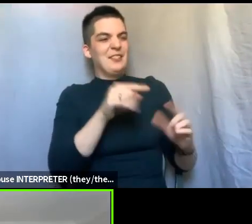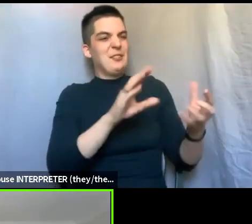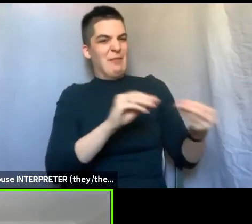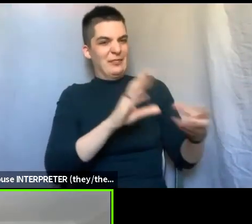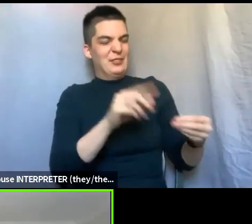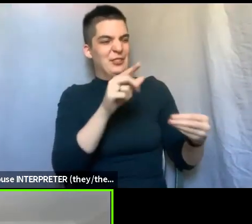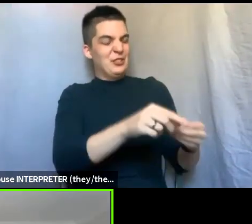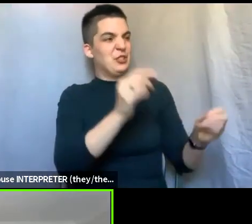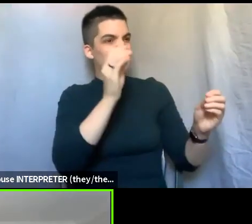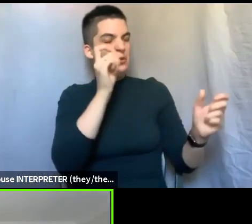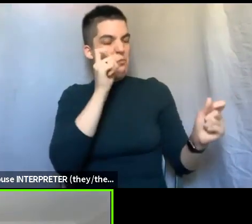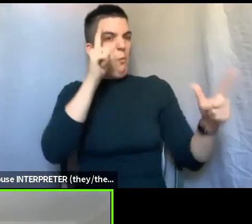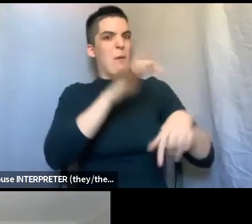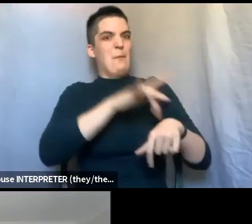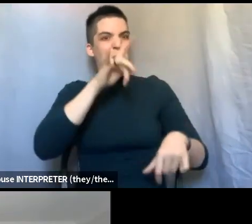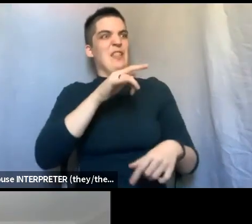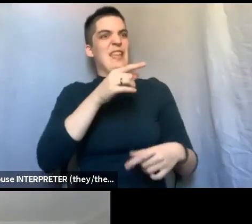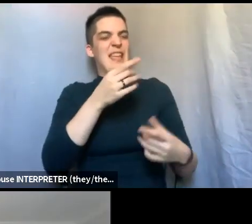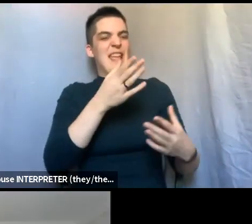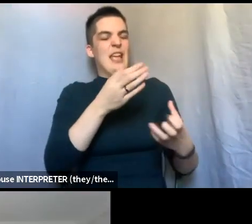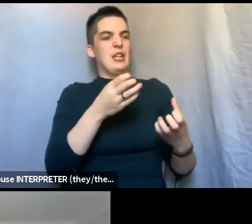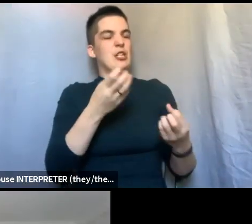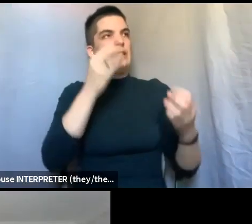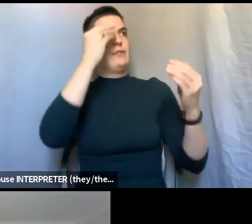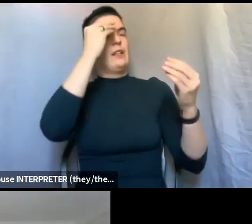had a lot to say. And you were right.